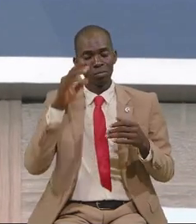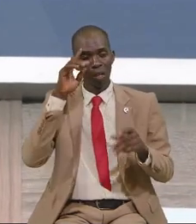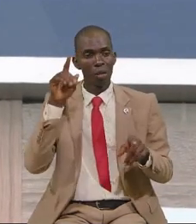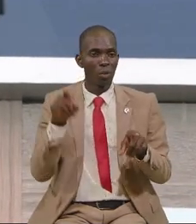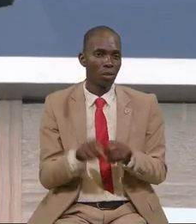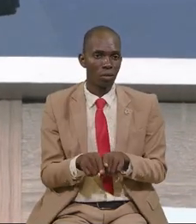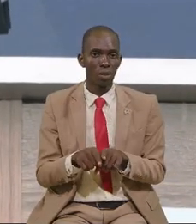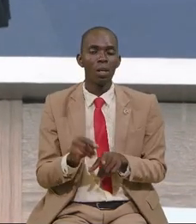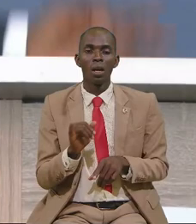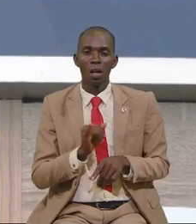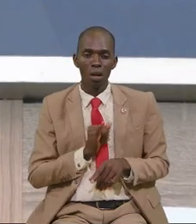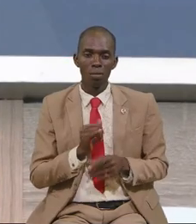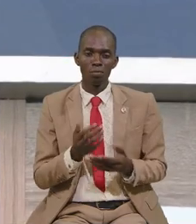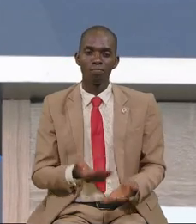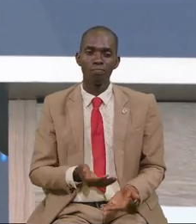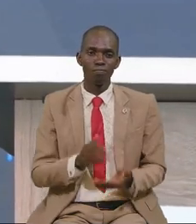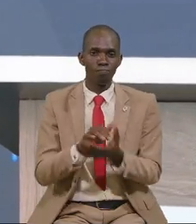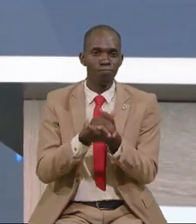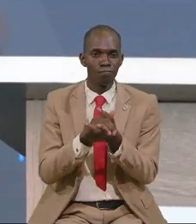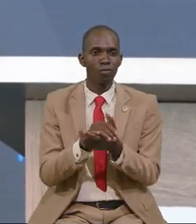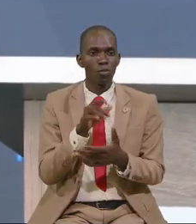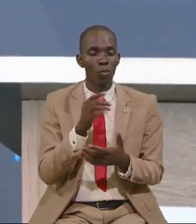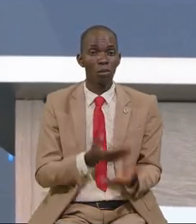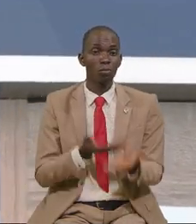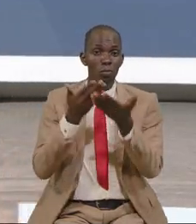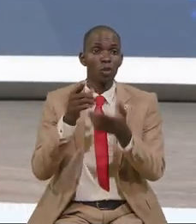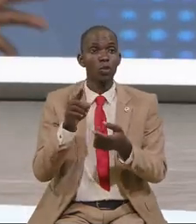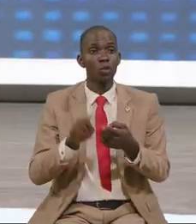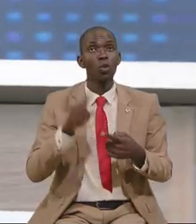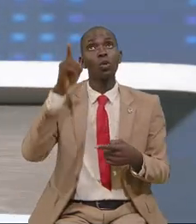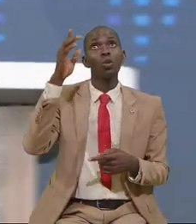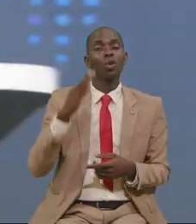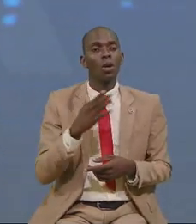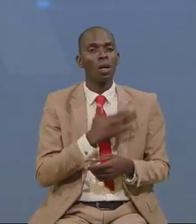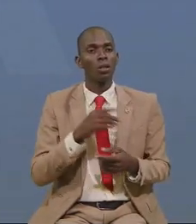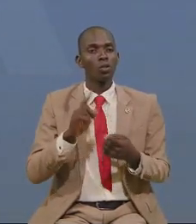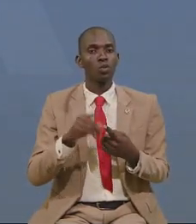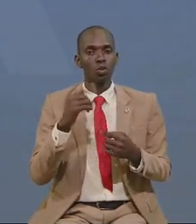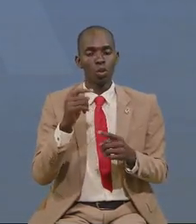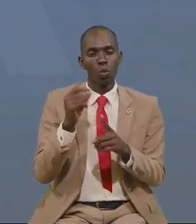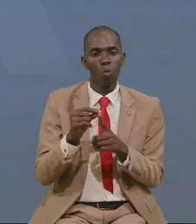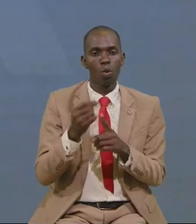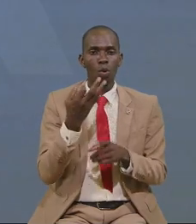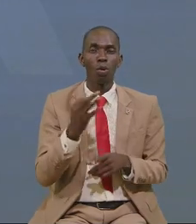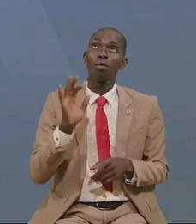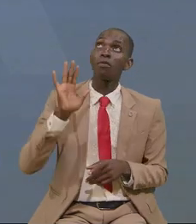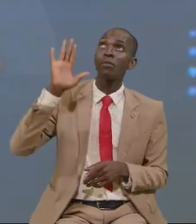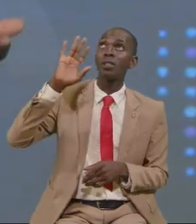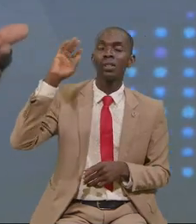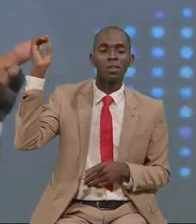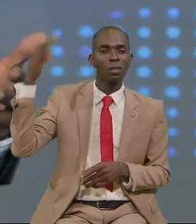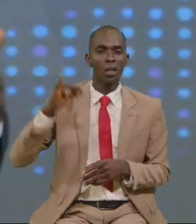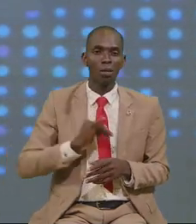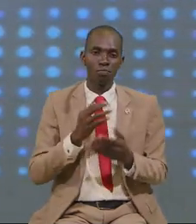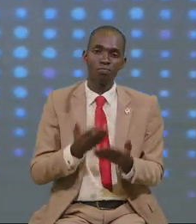I commend you to God and to the word of his grace. I commend you to